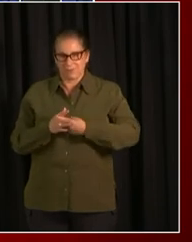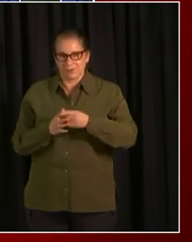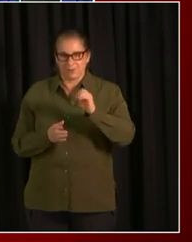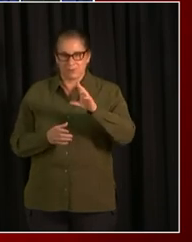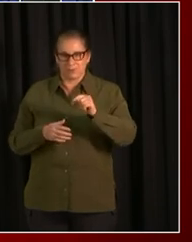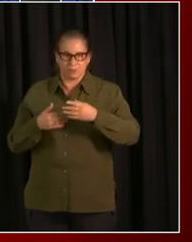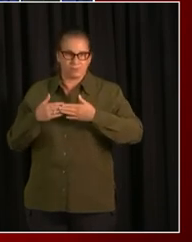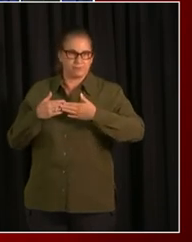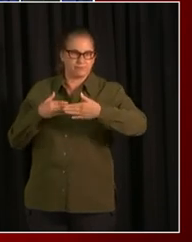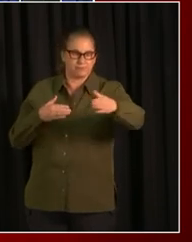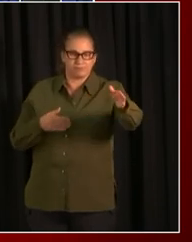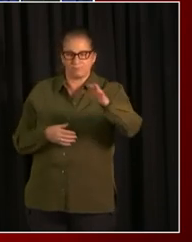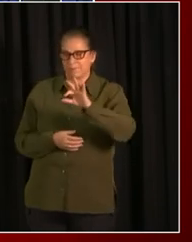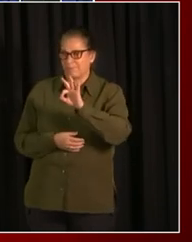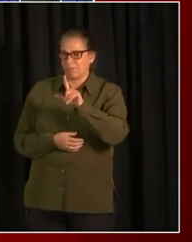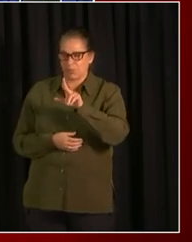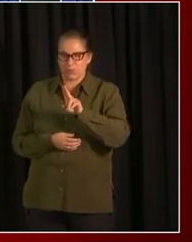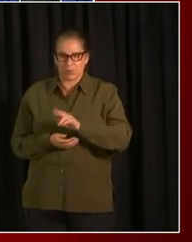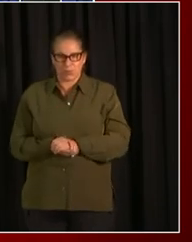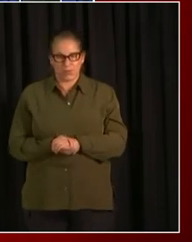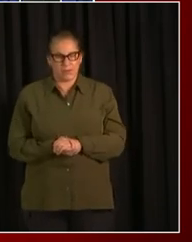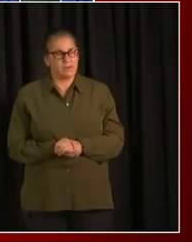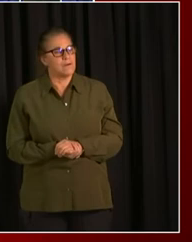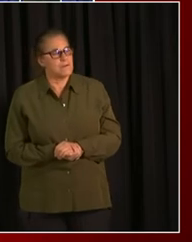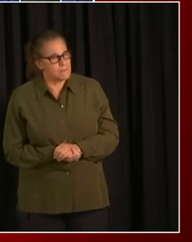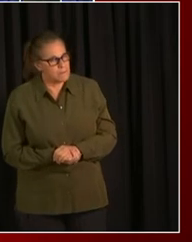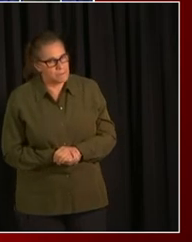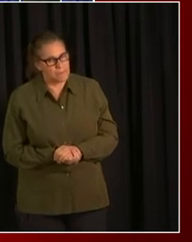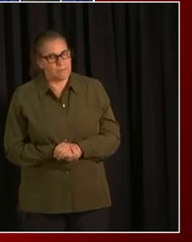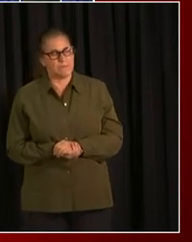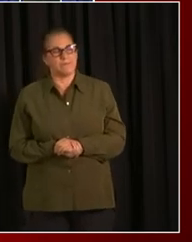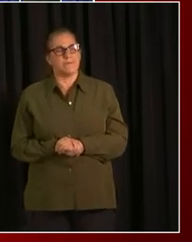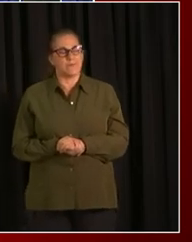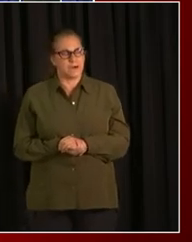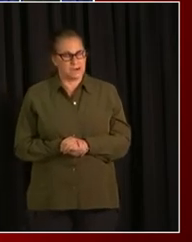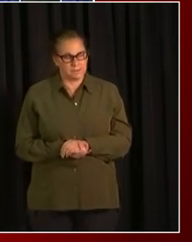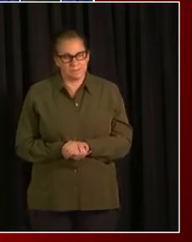we prepare for a flu season.